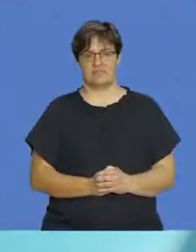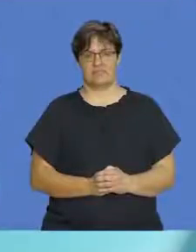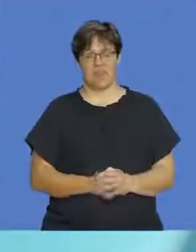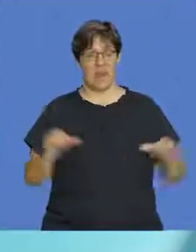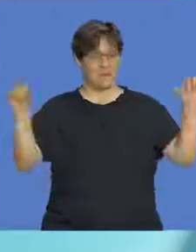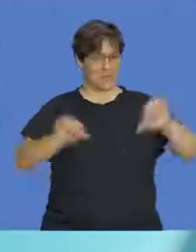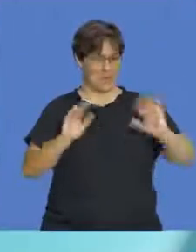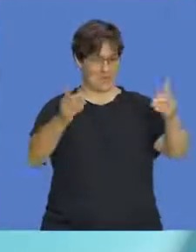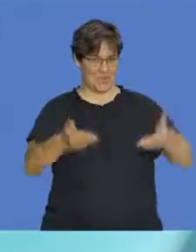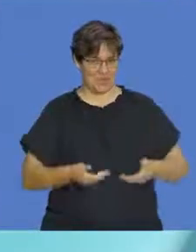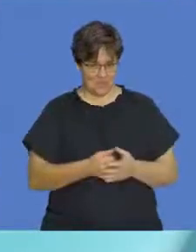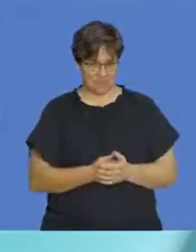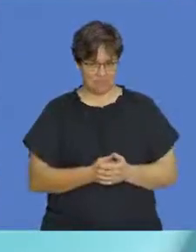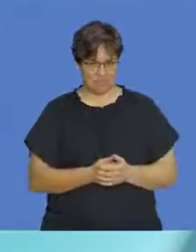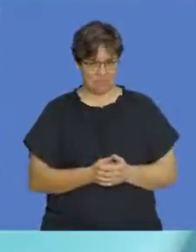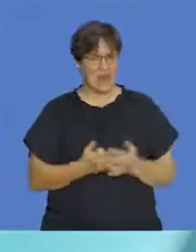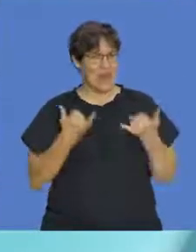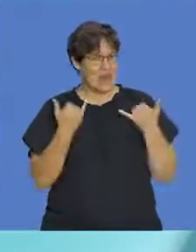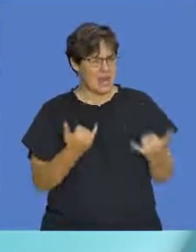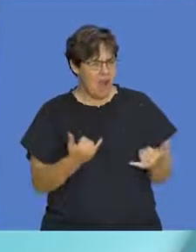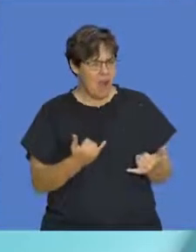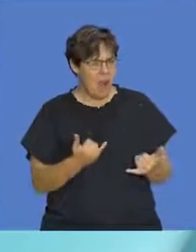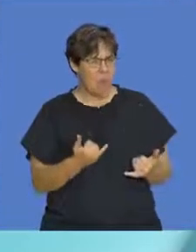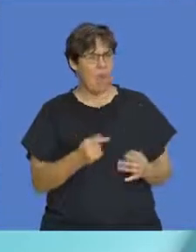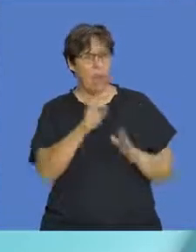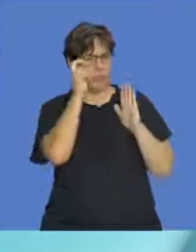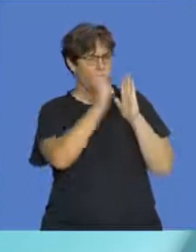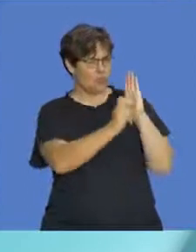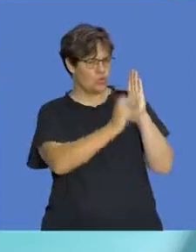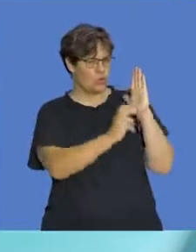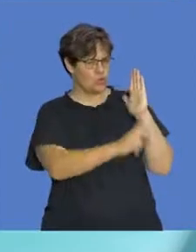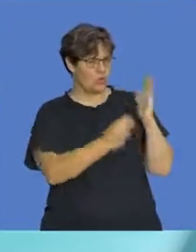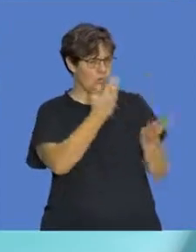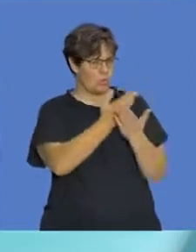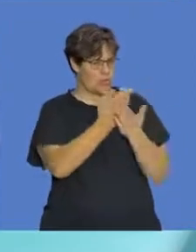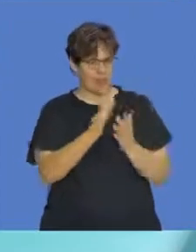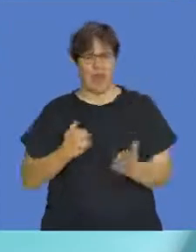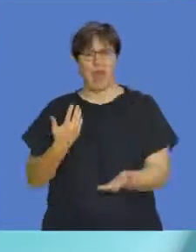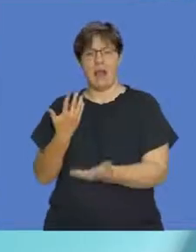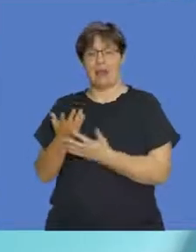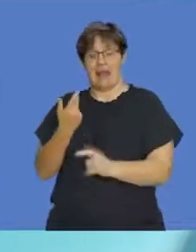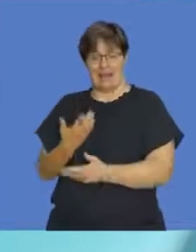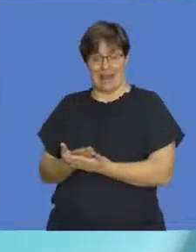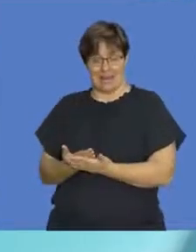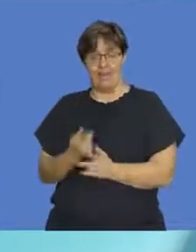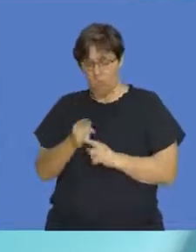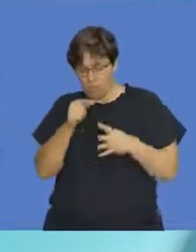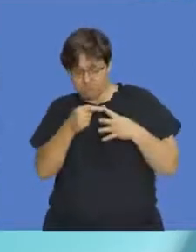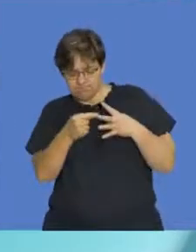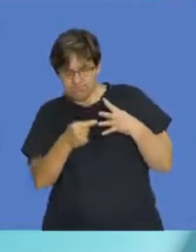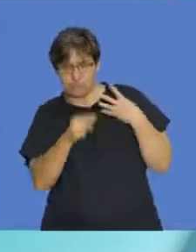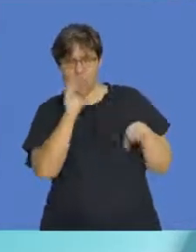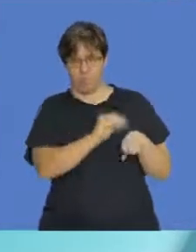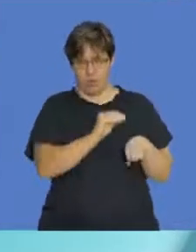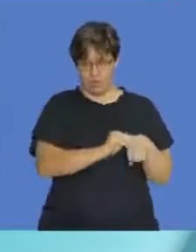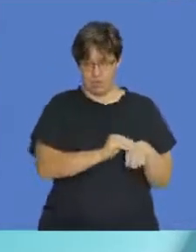Welcome back, guys. Let's make sure that we can apply the rules of probability to some practical problems. Now, one